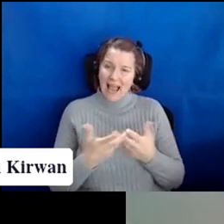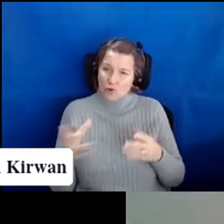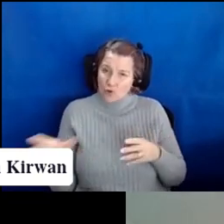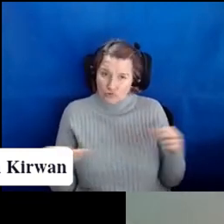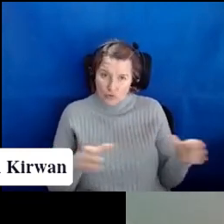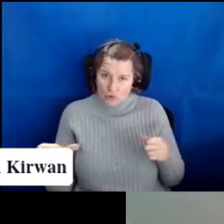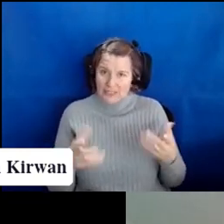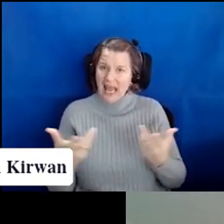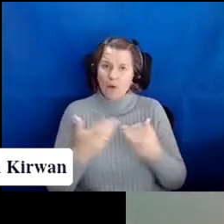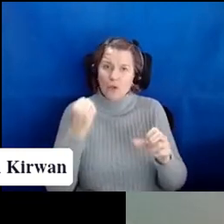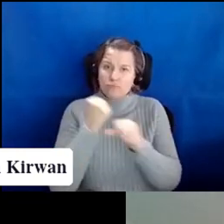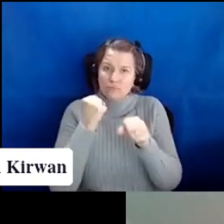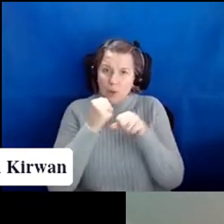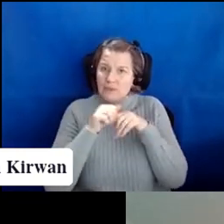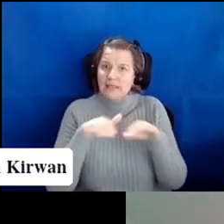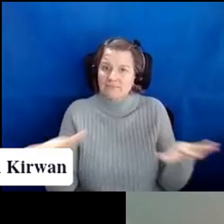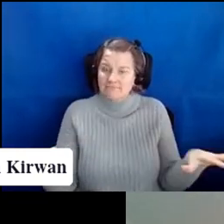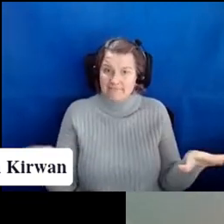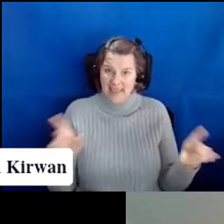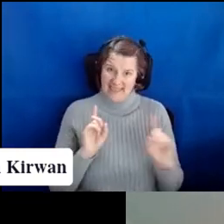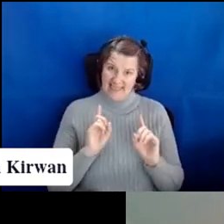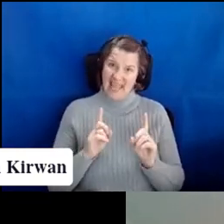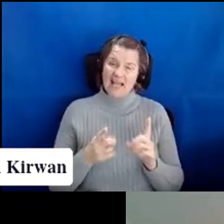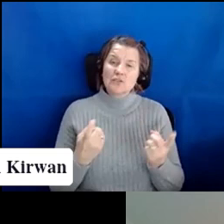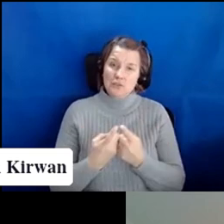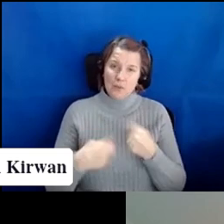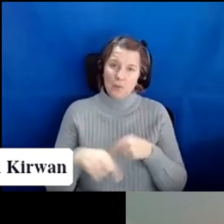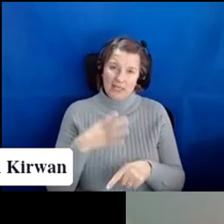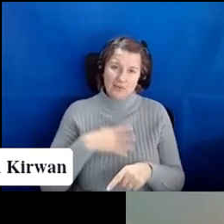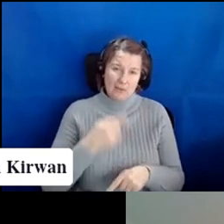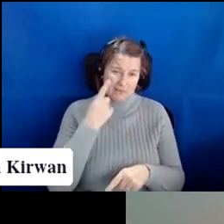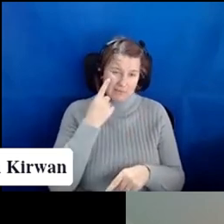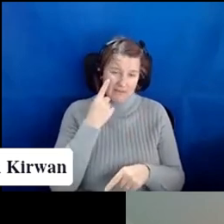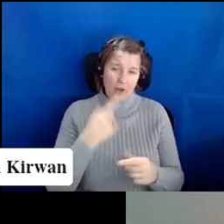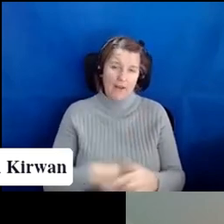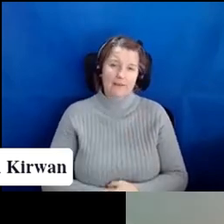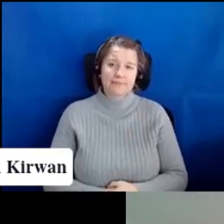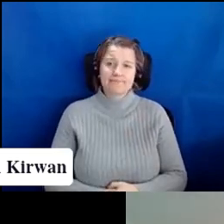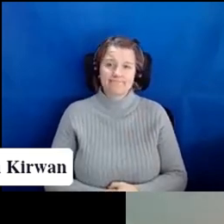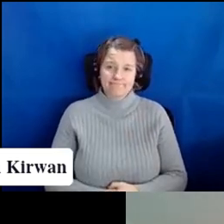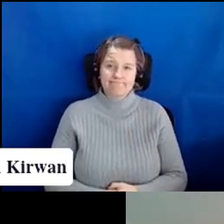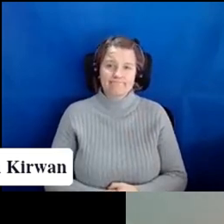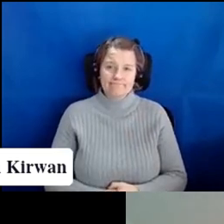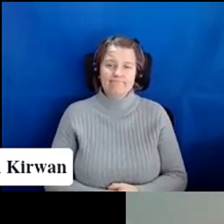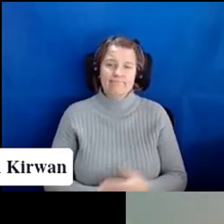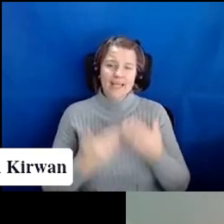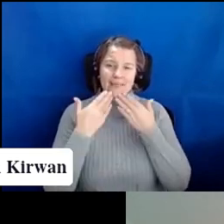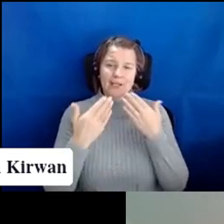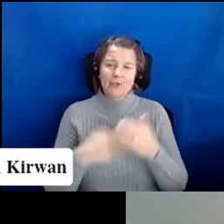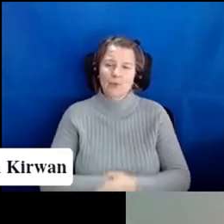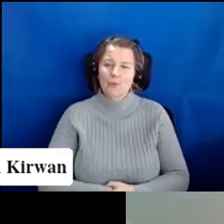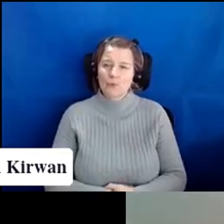are you promoting? That's something that we need to look at as a sector. Great. Thank you very